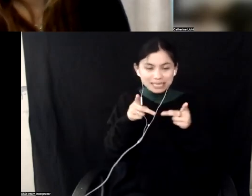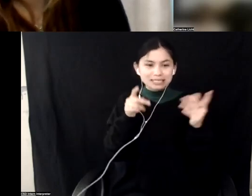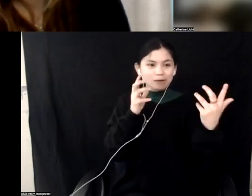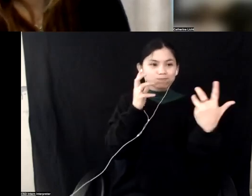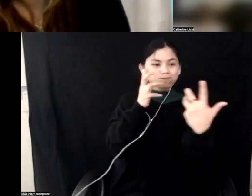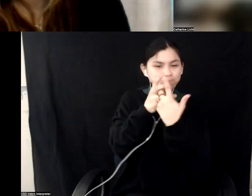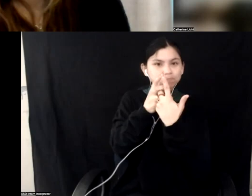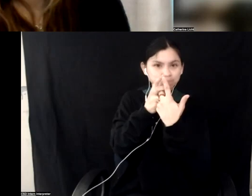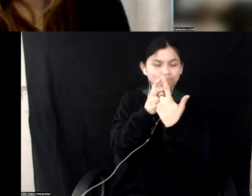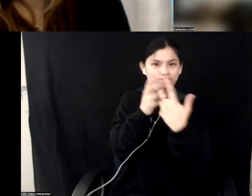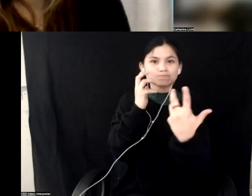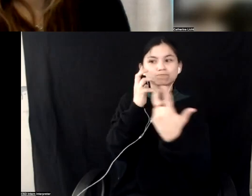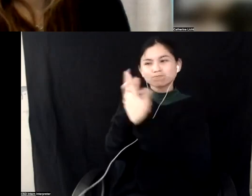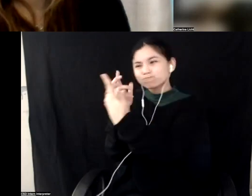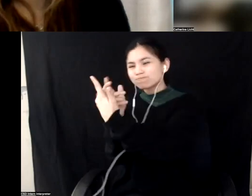But